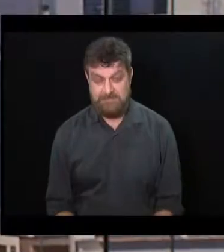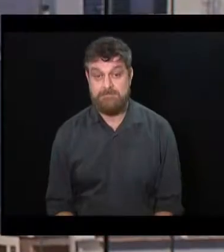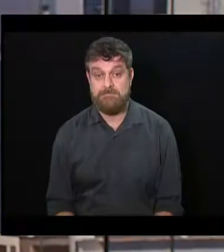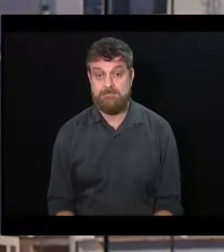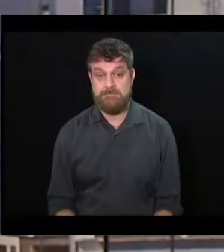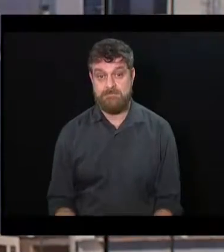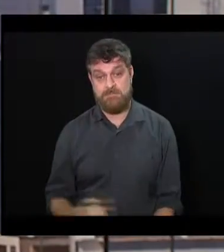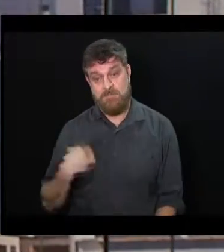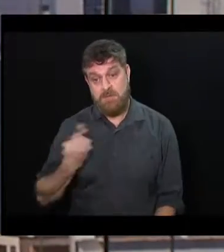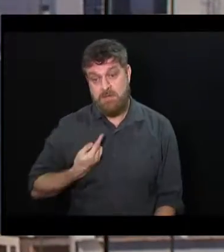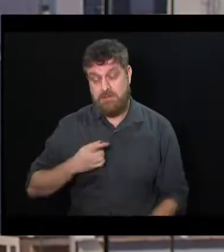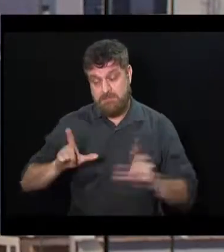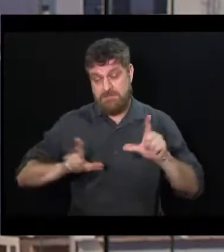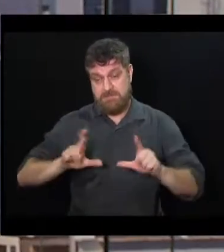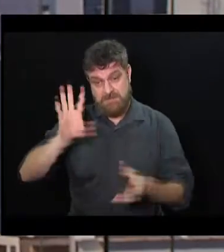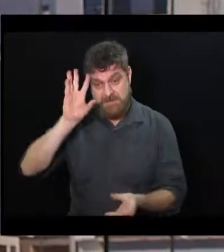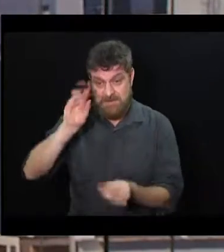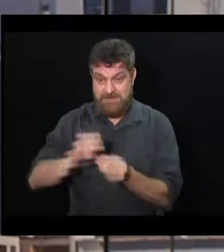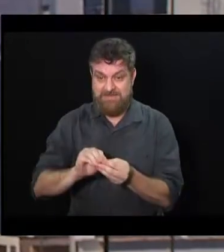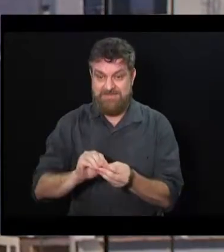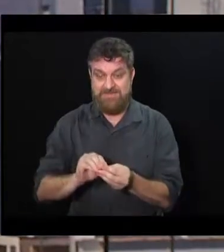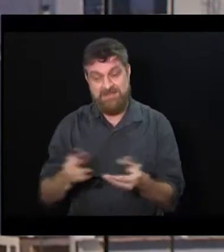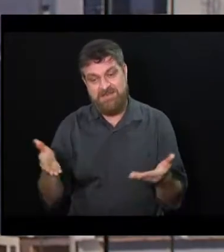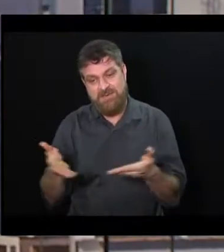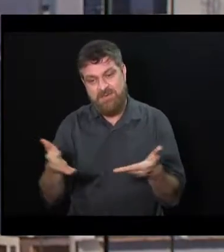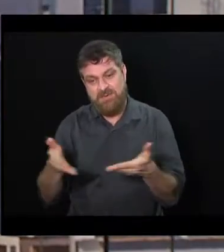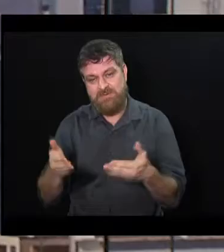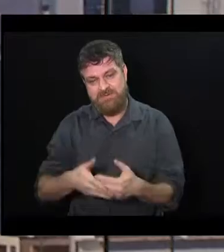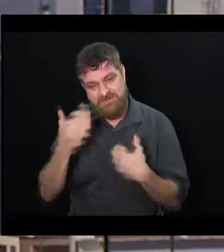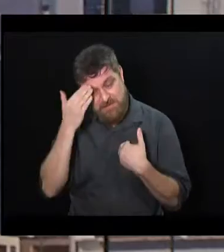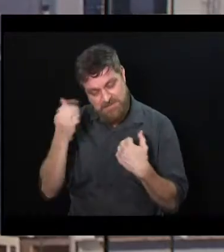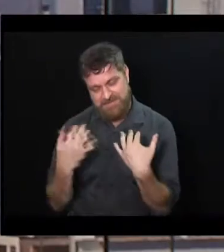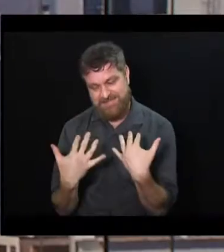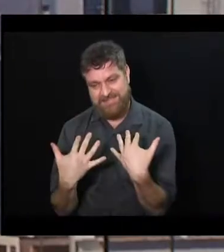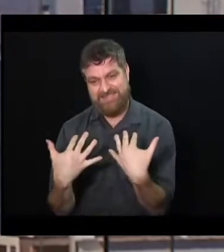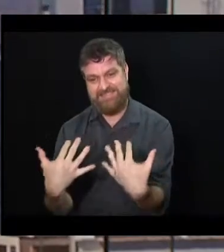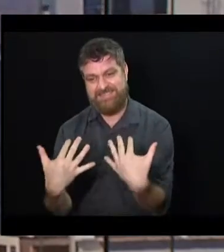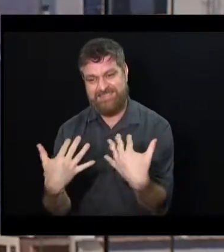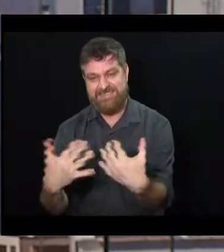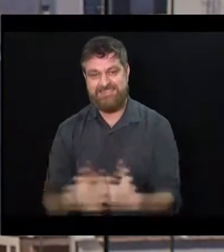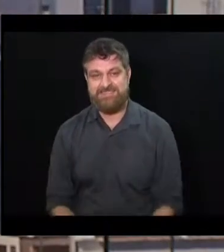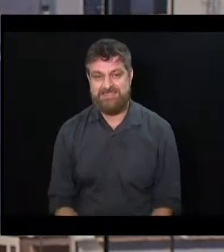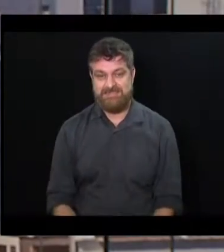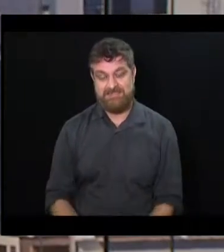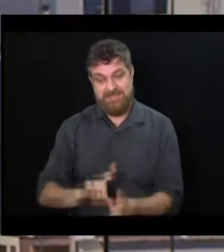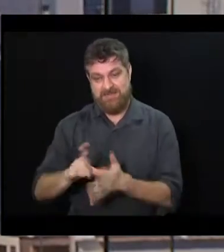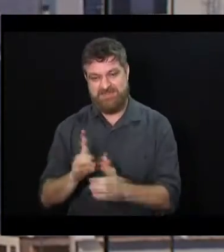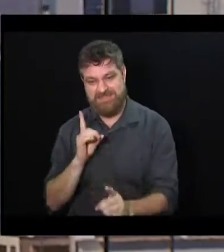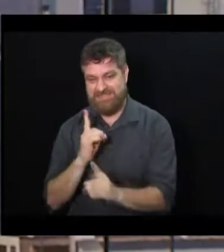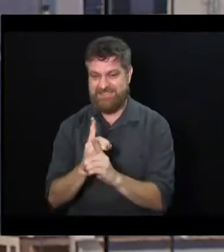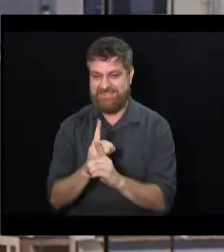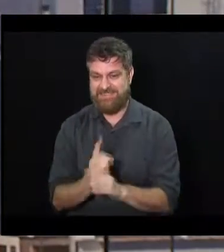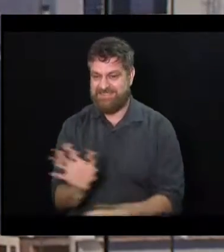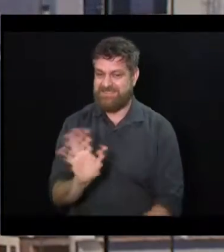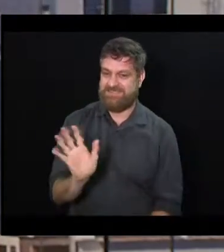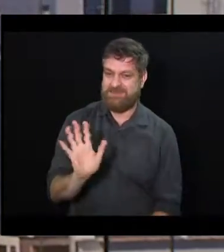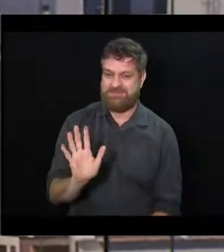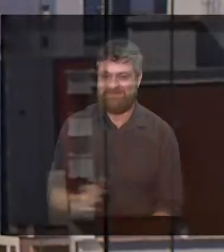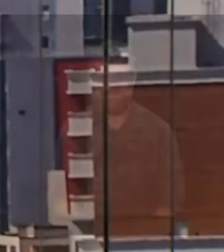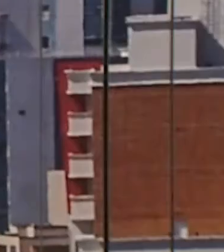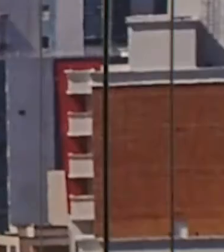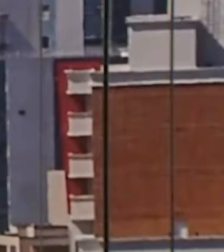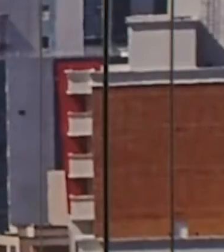E assim a gente encerra o Câmara Notícia de hoje. Obrigada pela sua companhia. Até a próxima edição. Tchau!